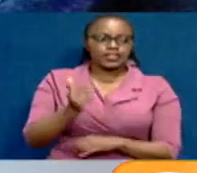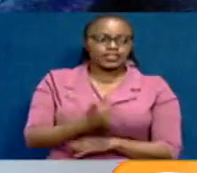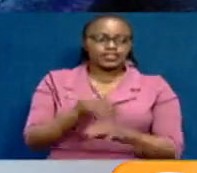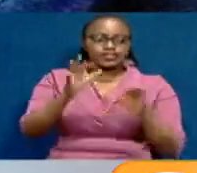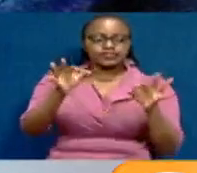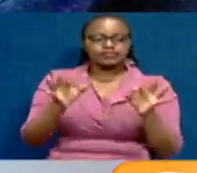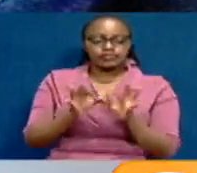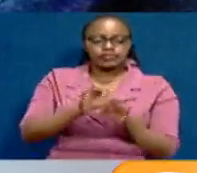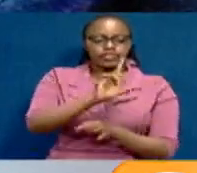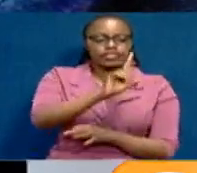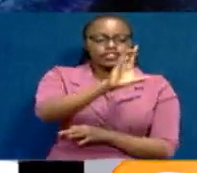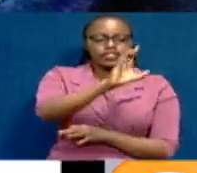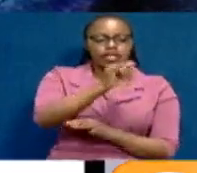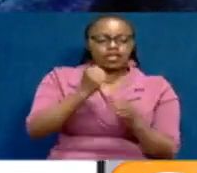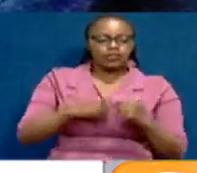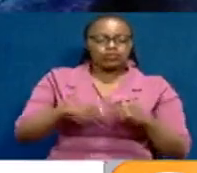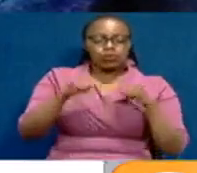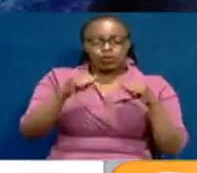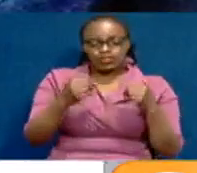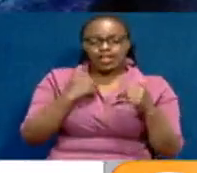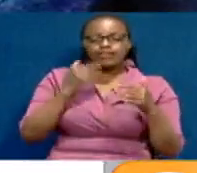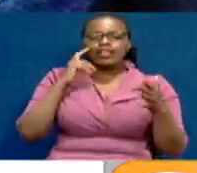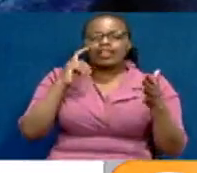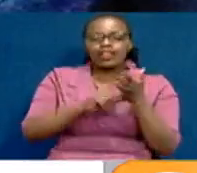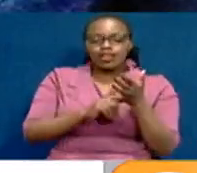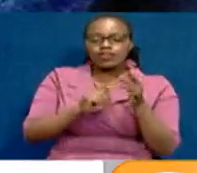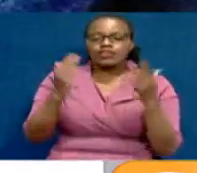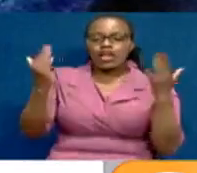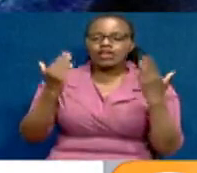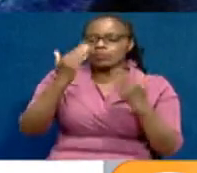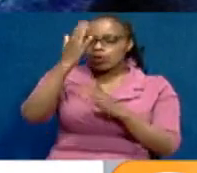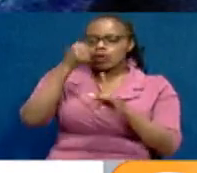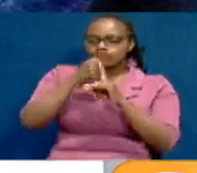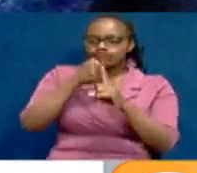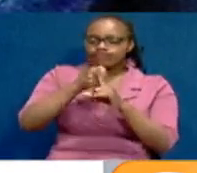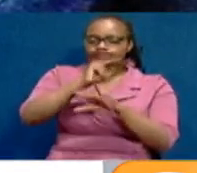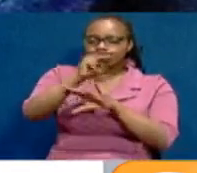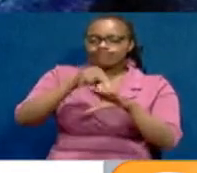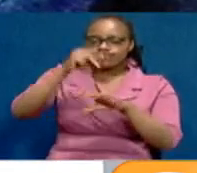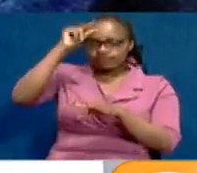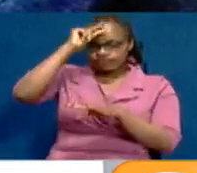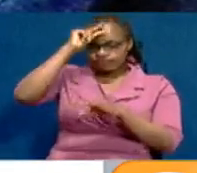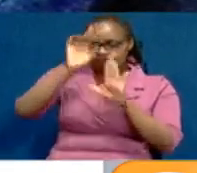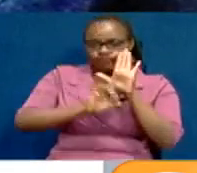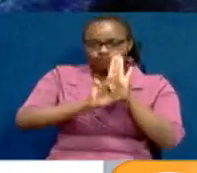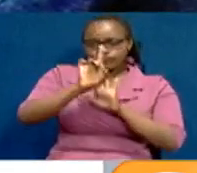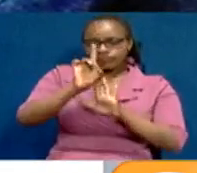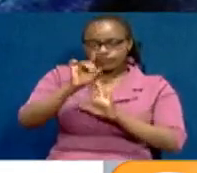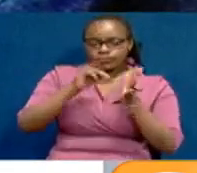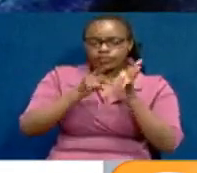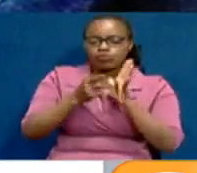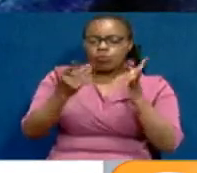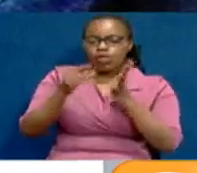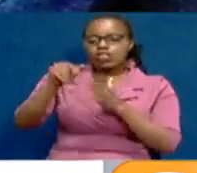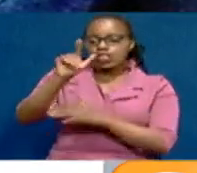The family of DCI boss George Kinoti has been recognized in Meru for lobbying for national government development projects in the